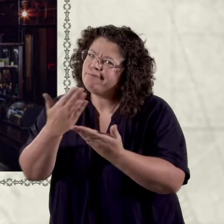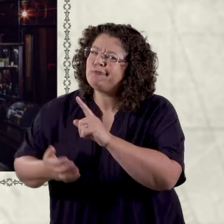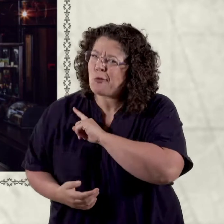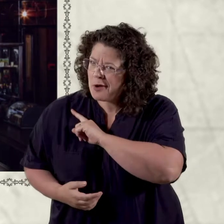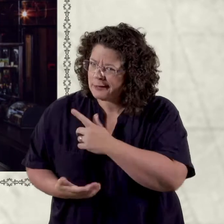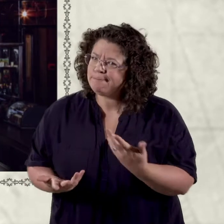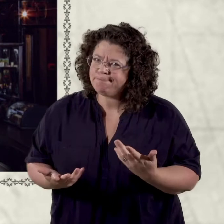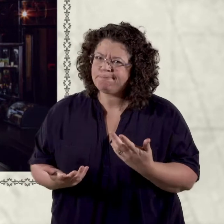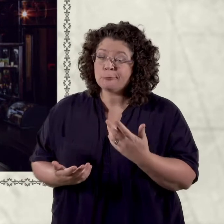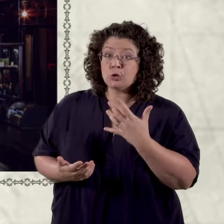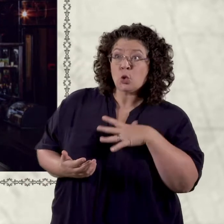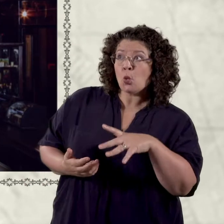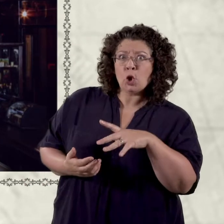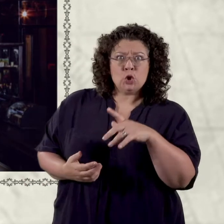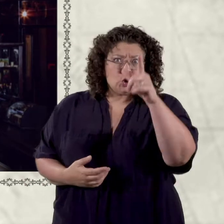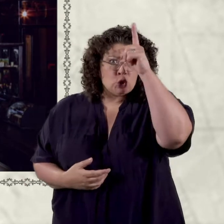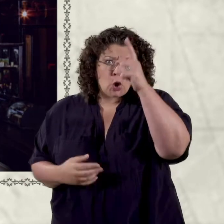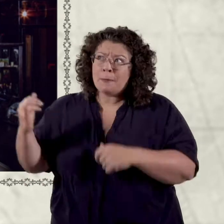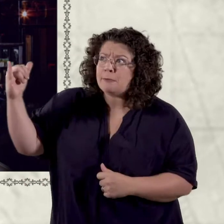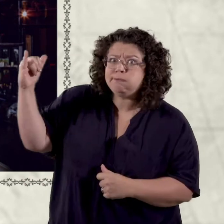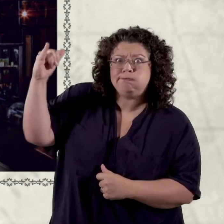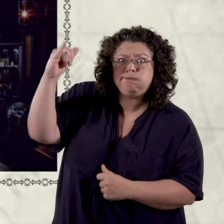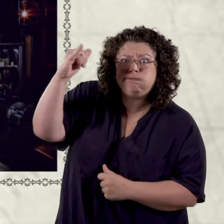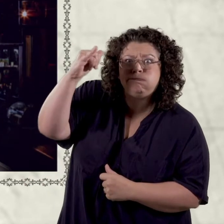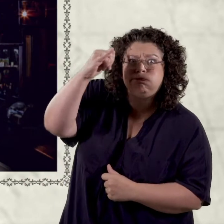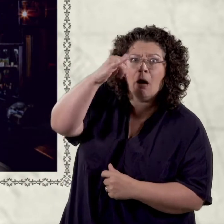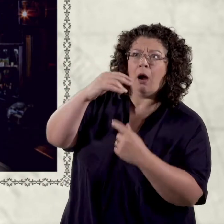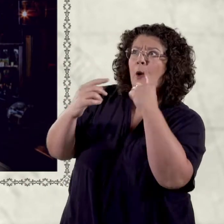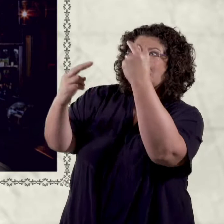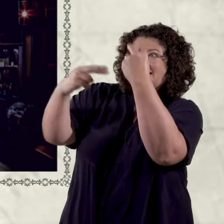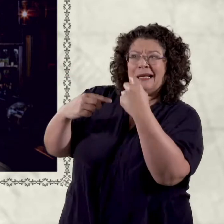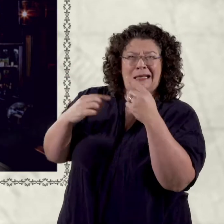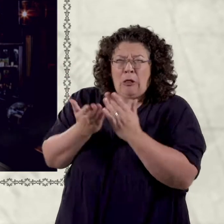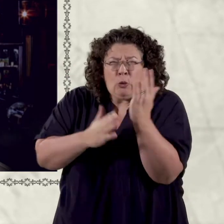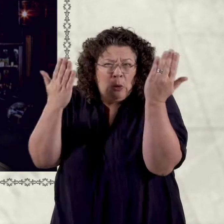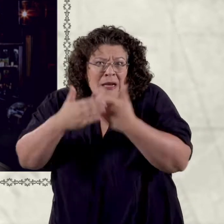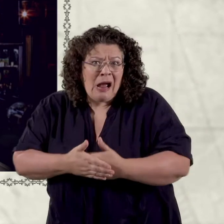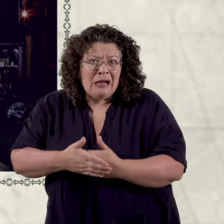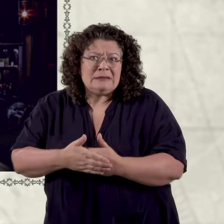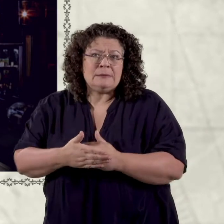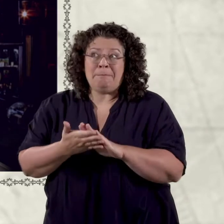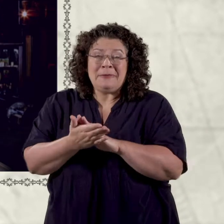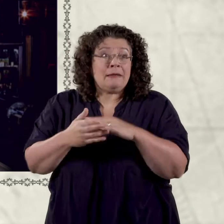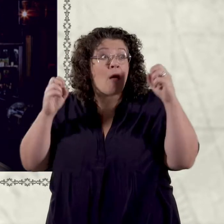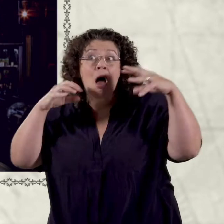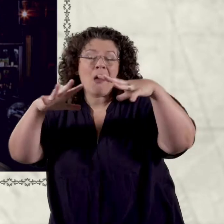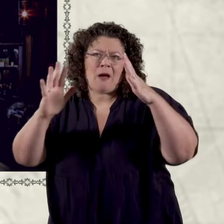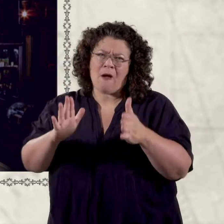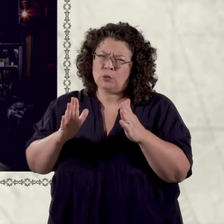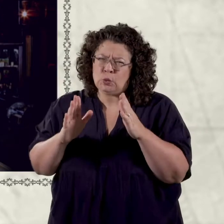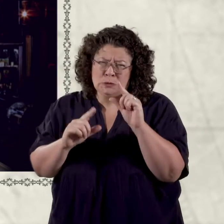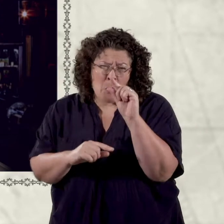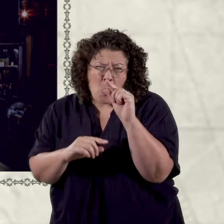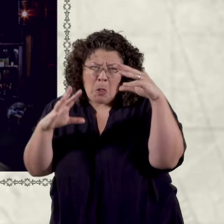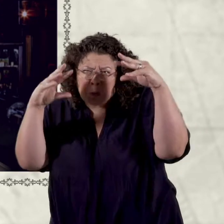the Germans up in their aeroplanes now to be able to see us in the middle of the night. So all the lights now have to be